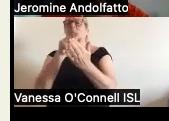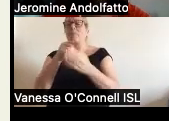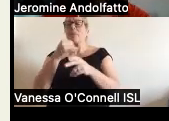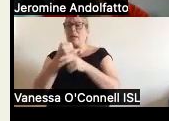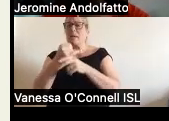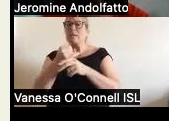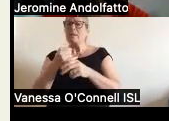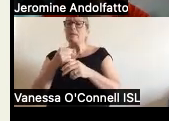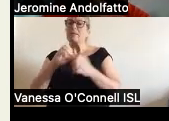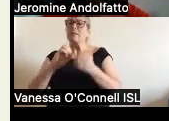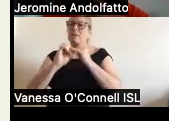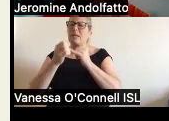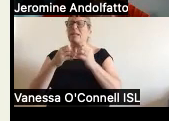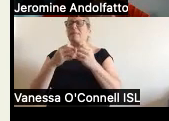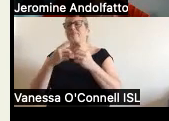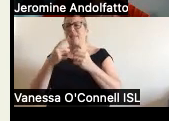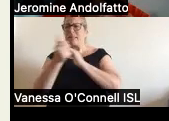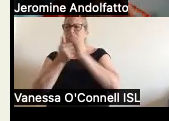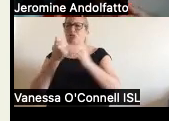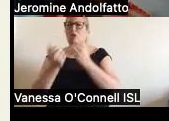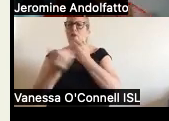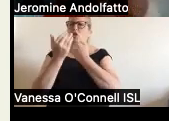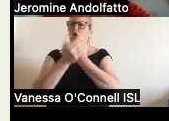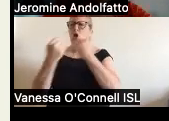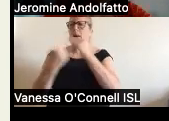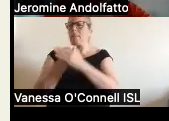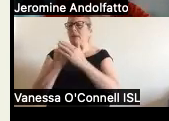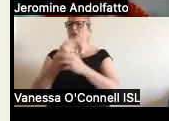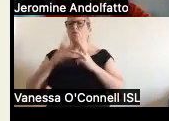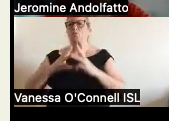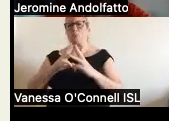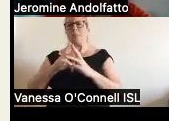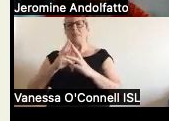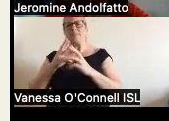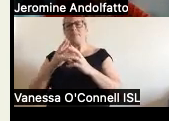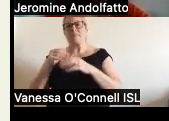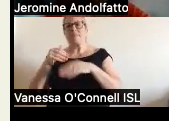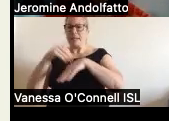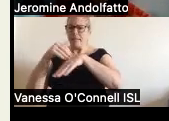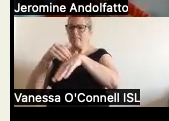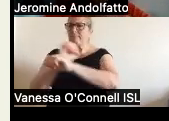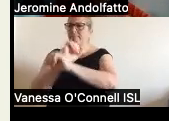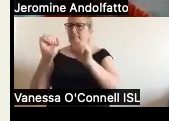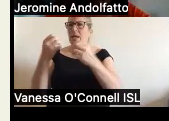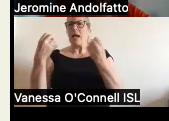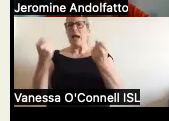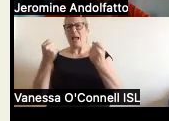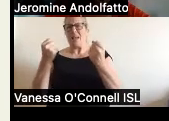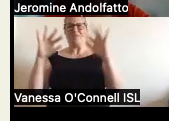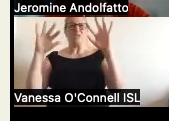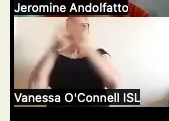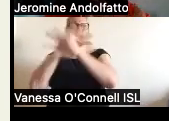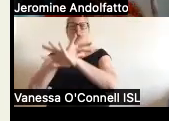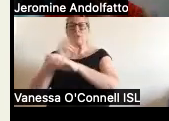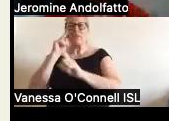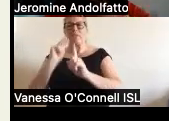traumatizing experience of young migrant women led to them having a distorted view of their capacity